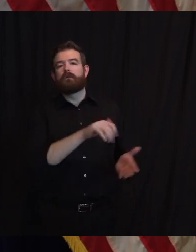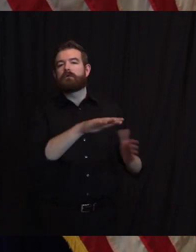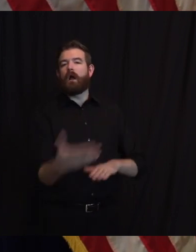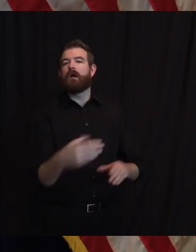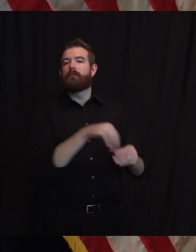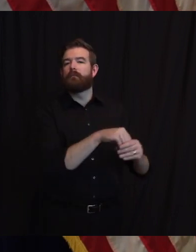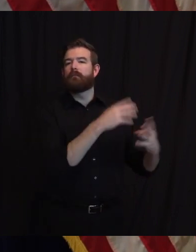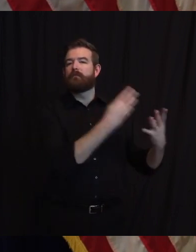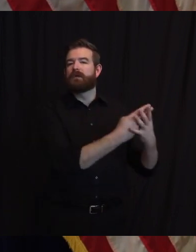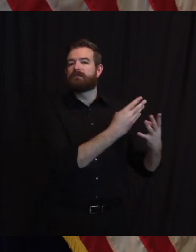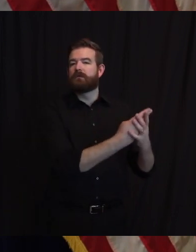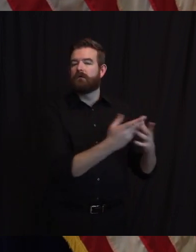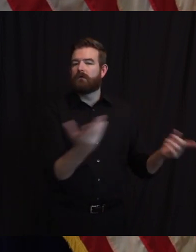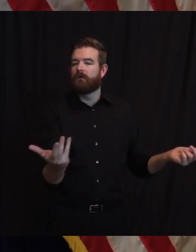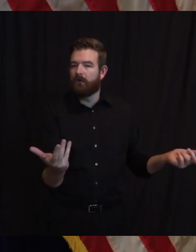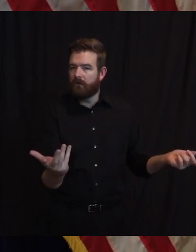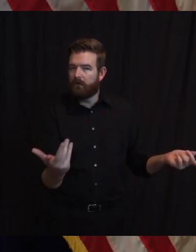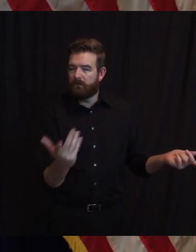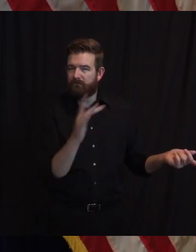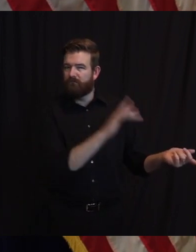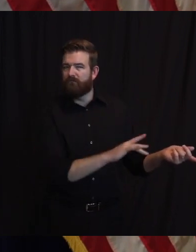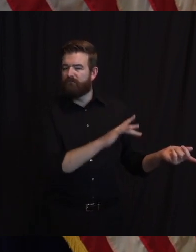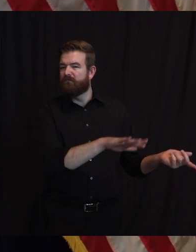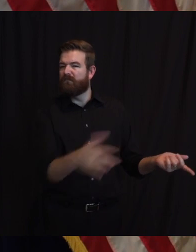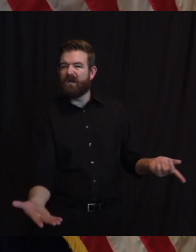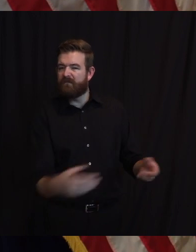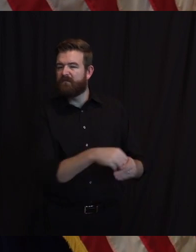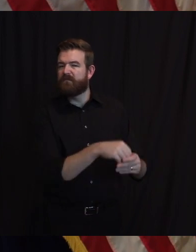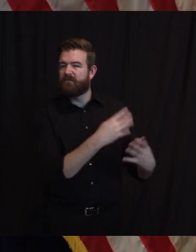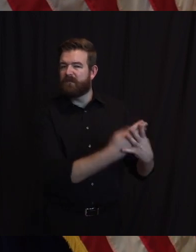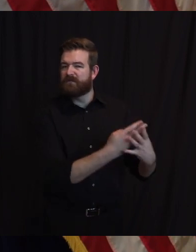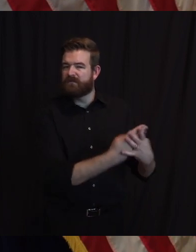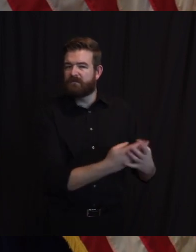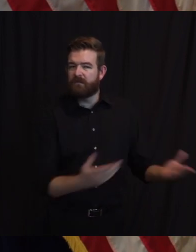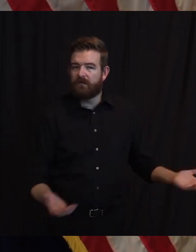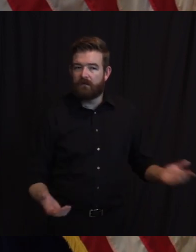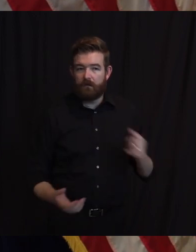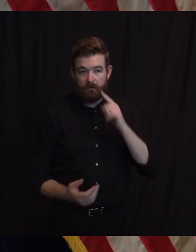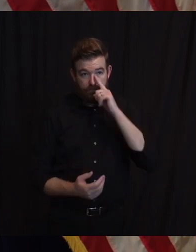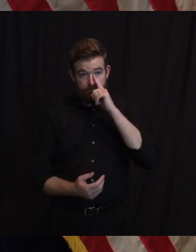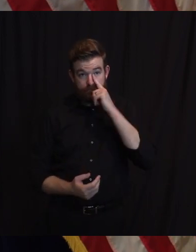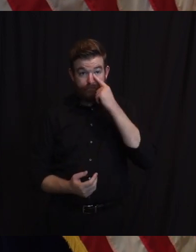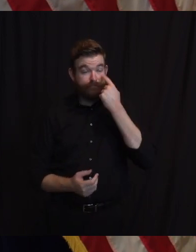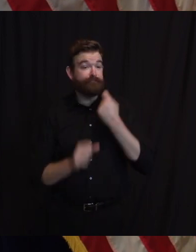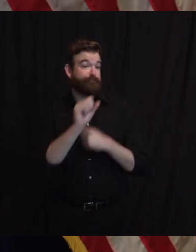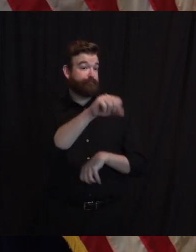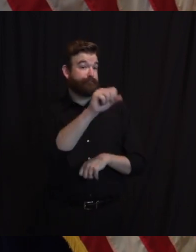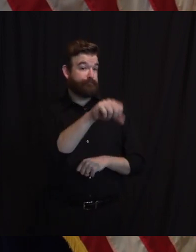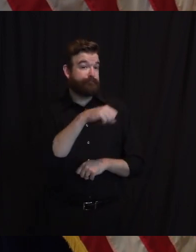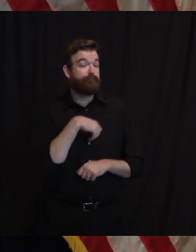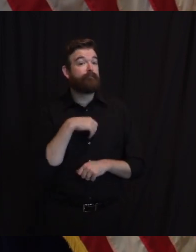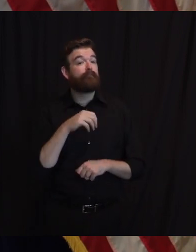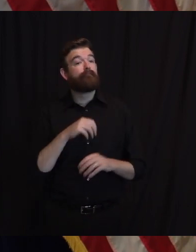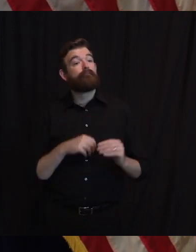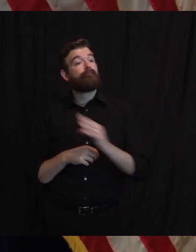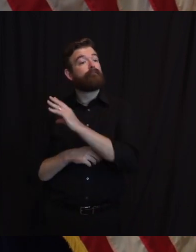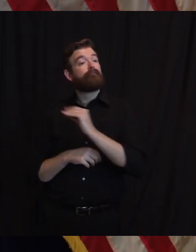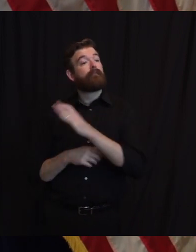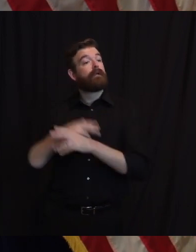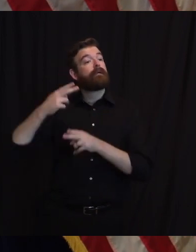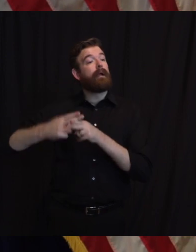I don't know that we've mentioned any in our daily remembrances. I don't recall that I have, but I can come back and come back to you on